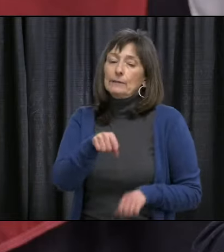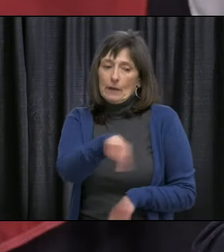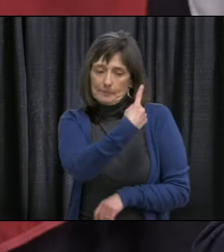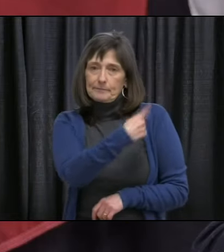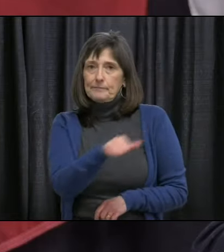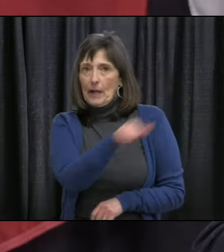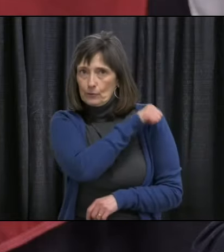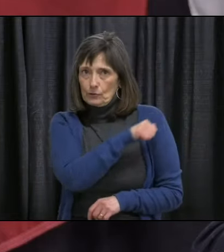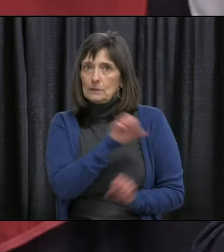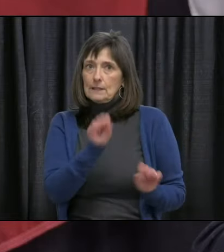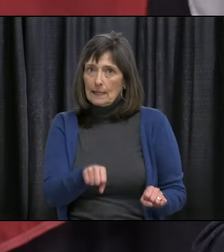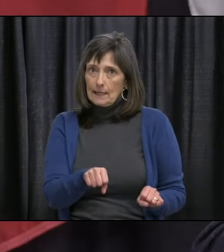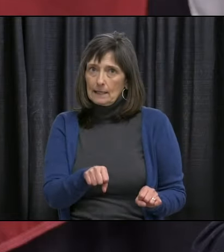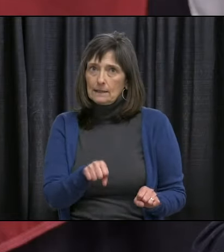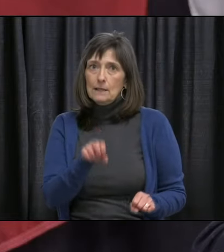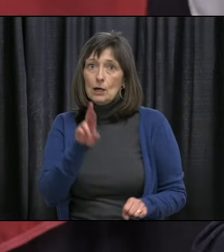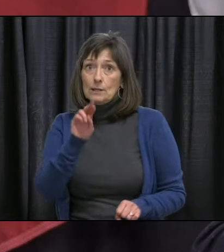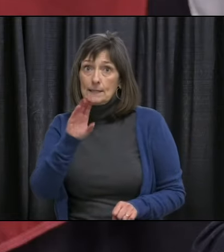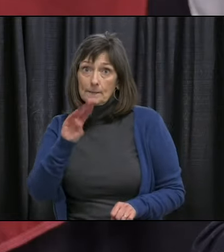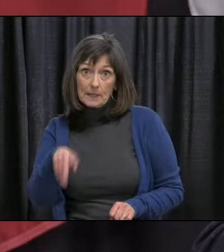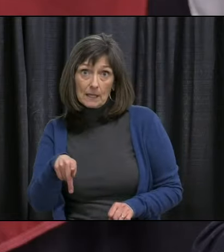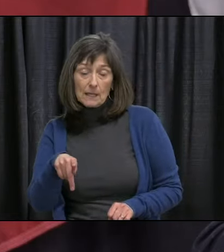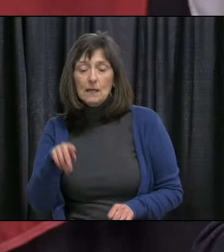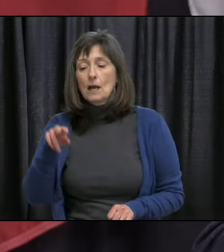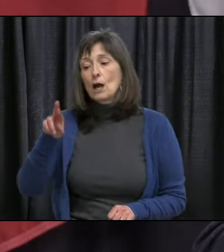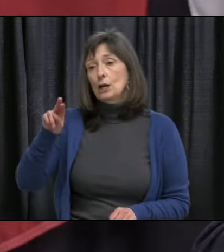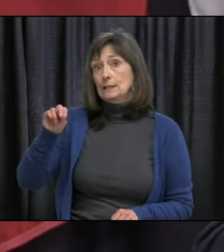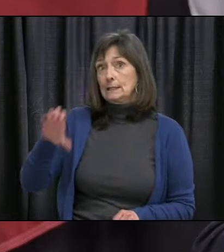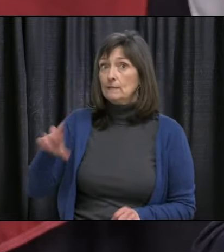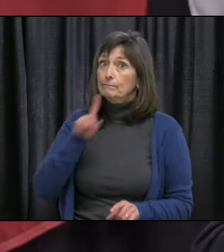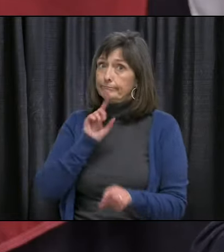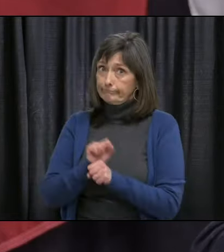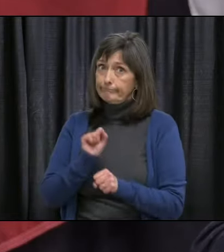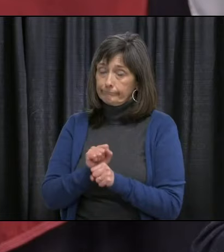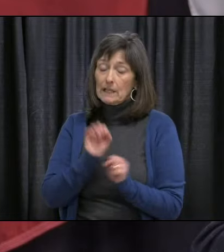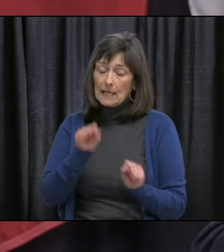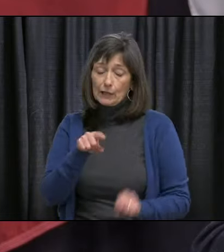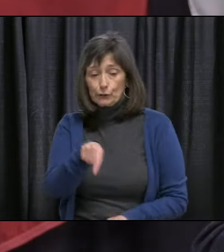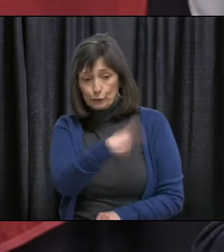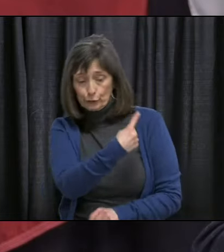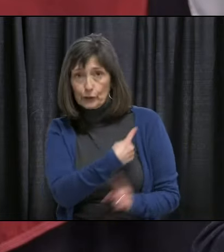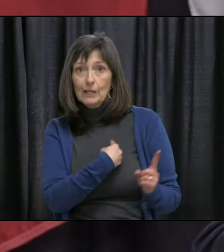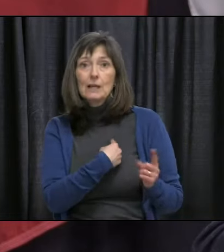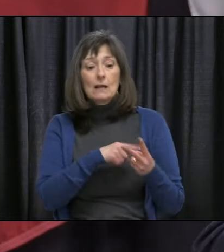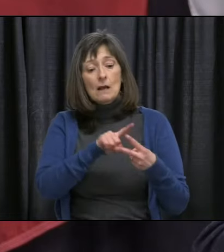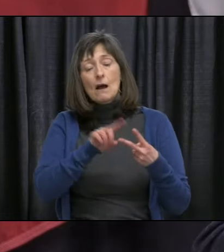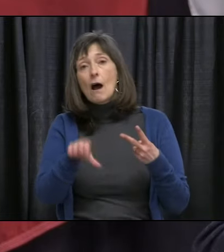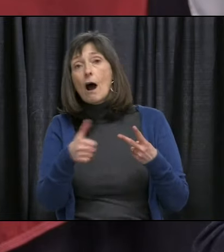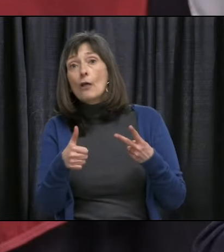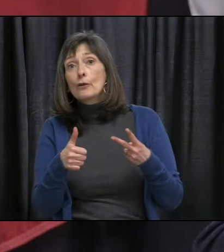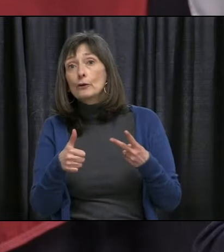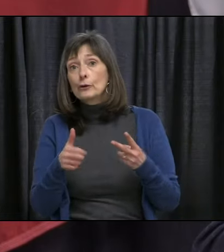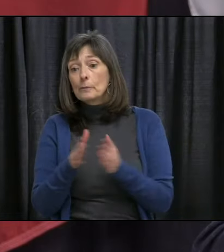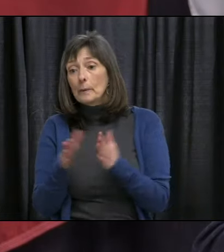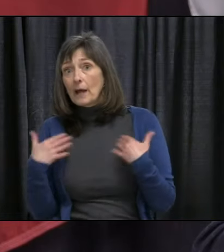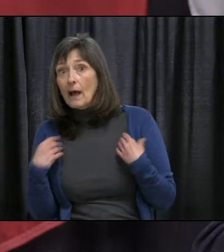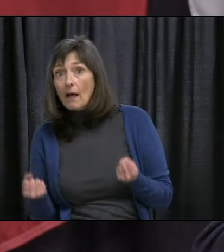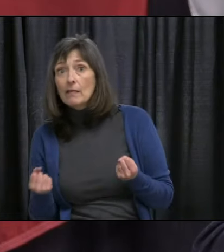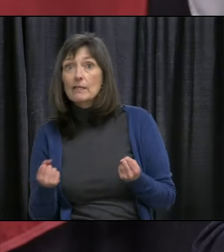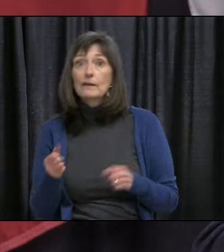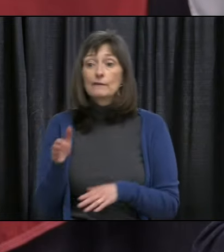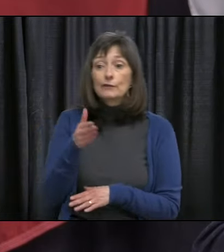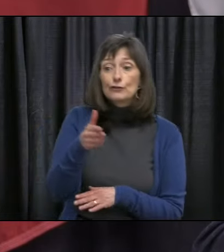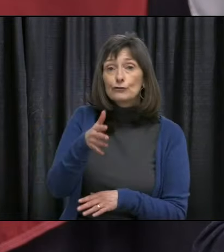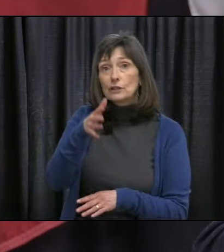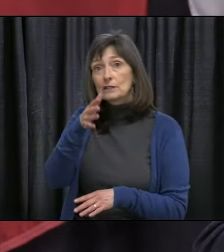around, and that would be the RCMP and the RNC for sure. And I'm not so sure where the work of the